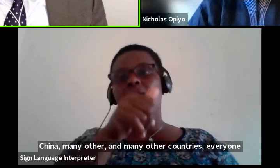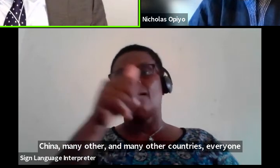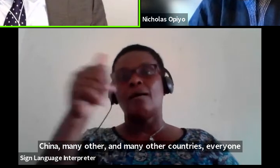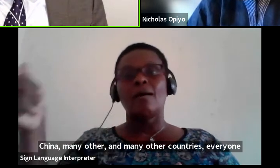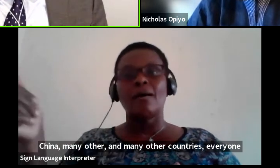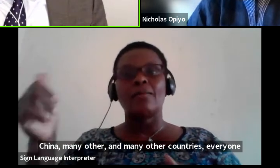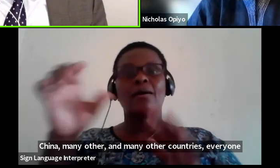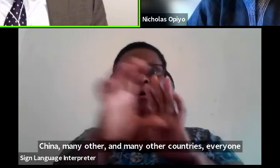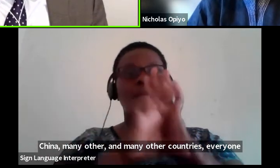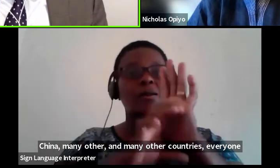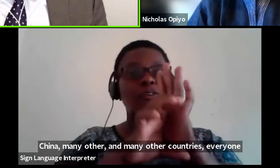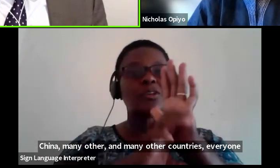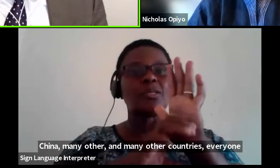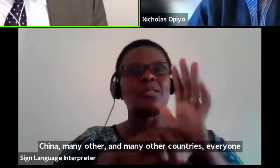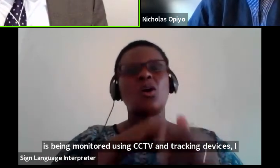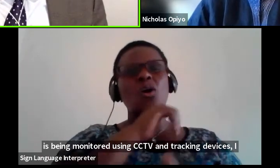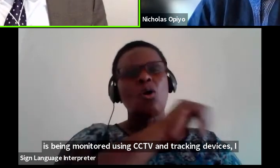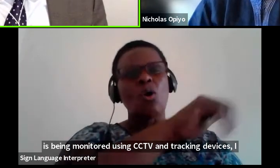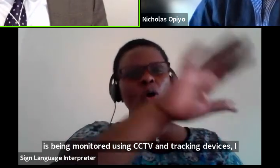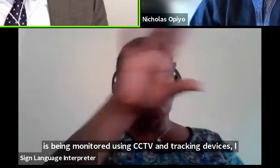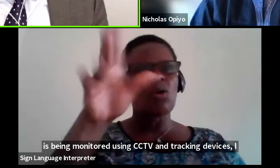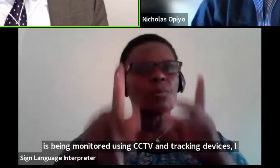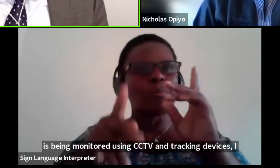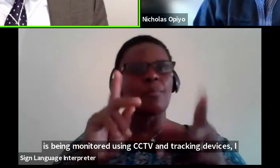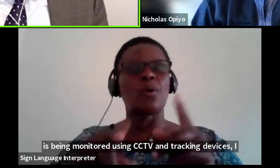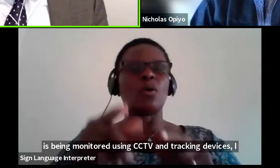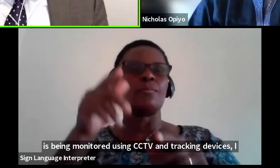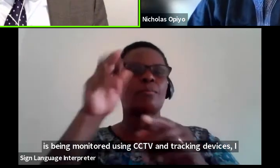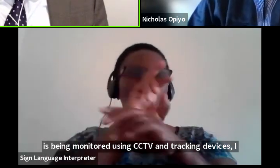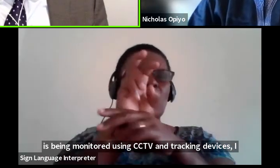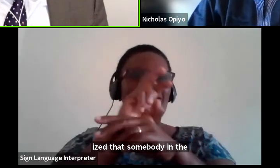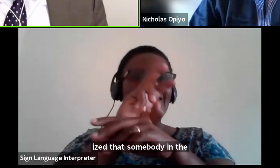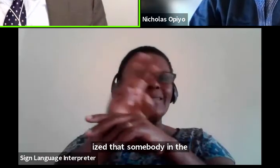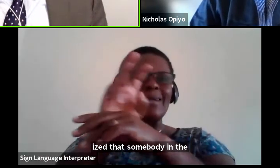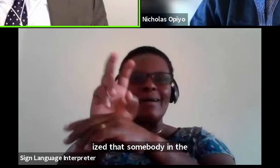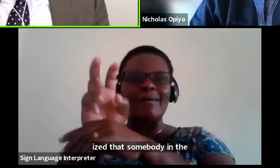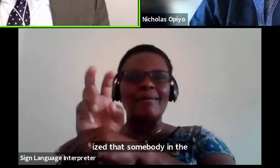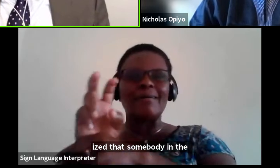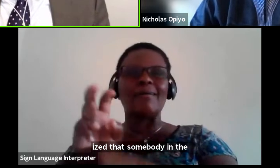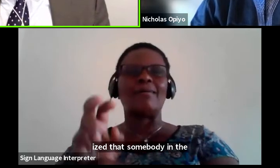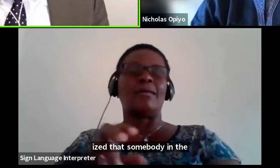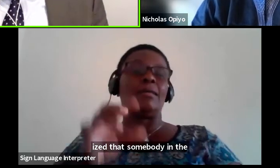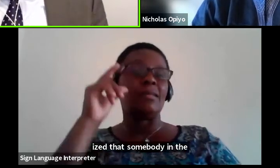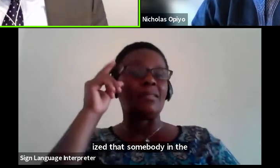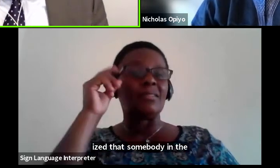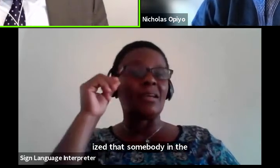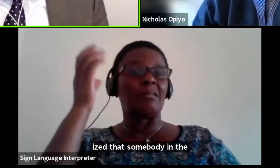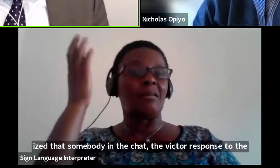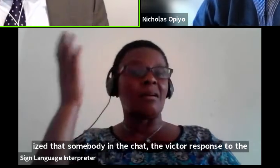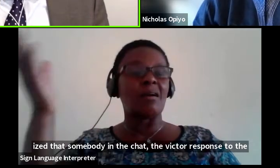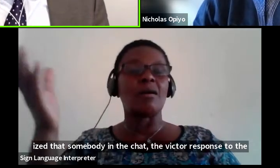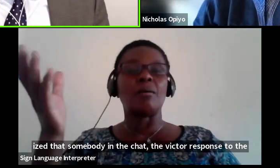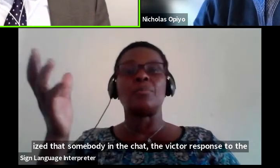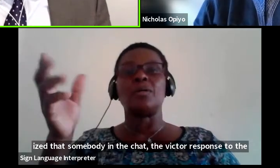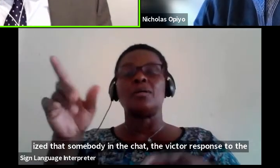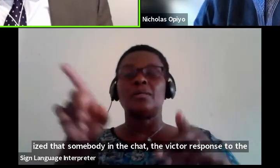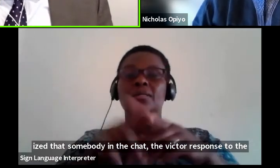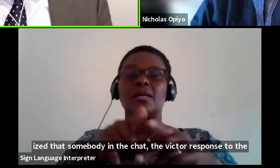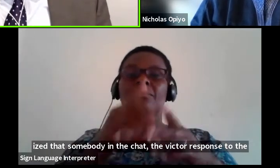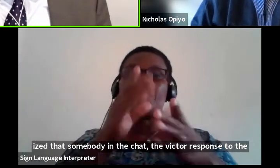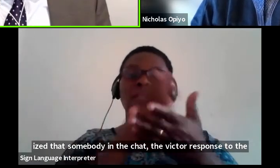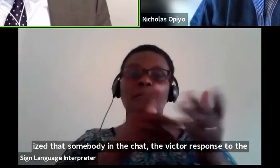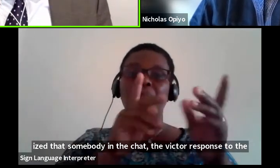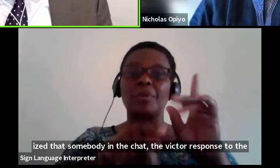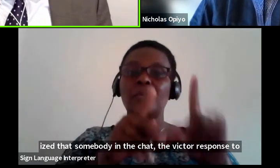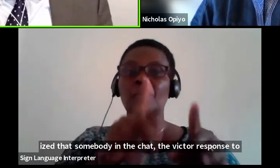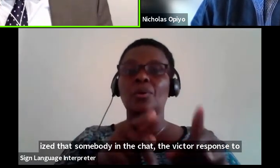tracking devices. I realize that somebody in the chat, the Victor, responds to that and says, Arthur, just